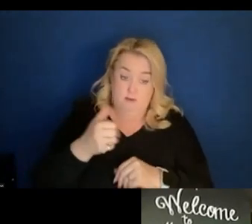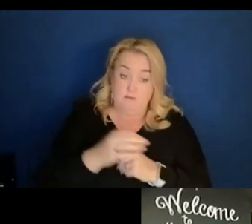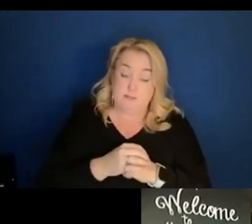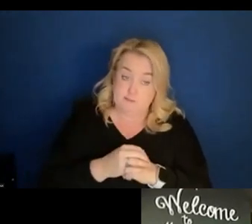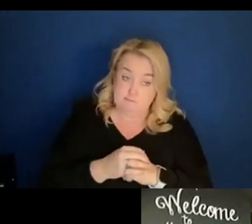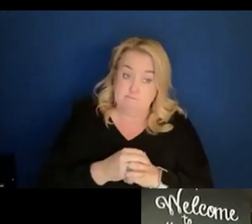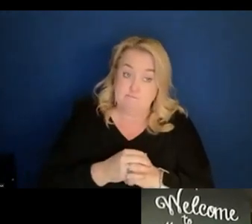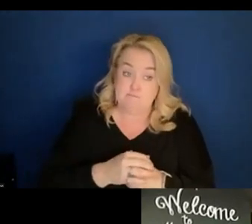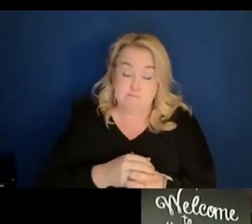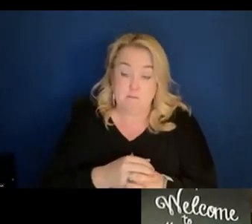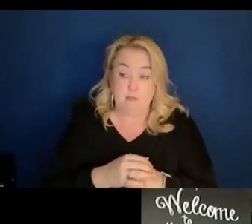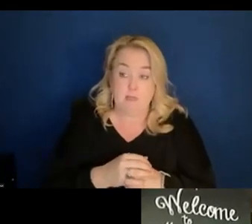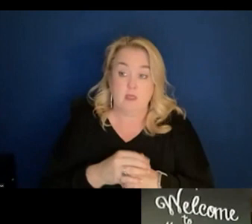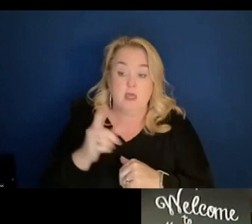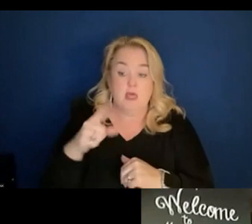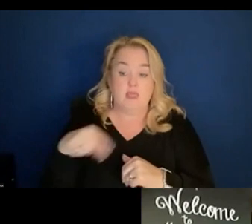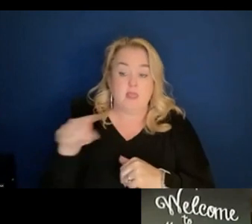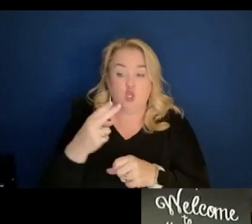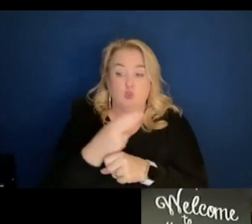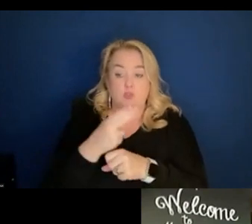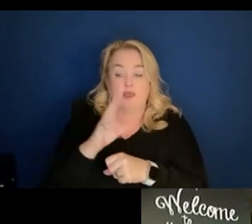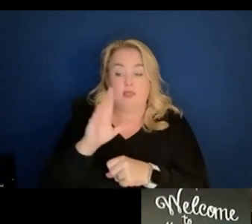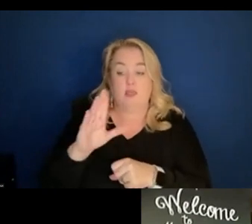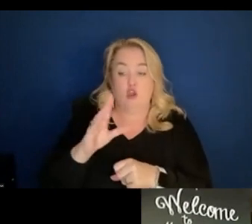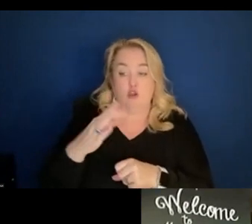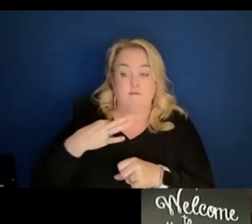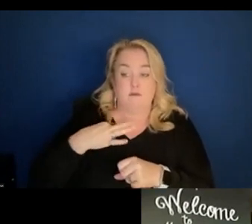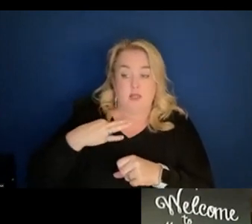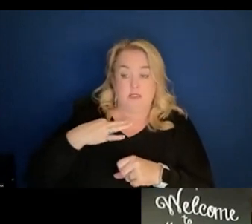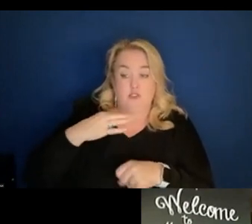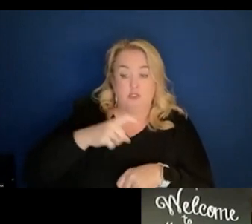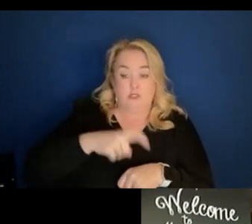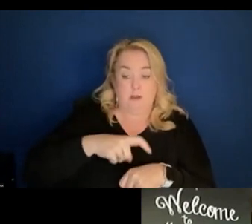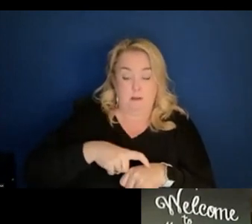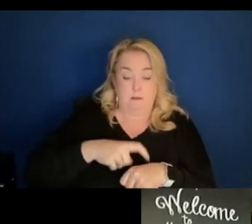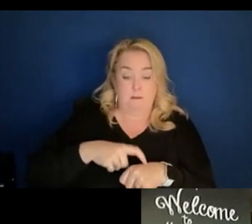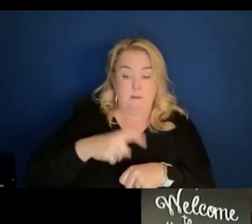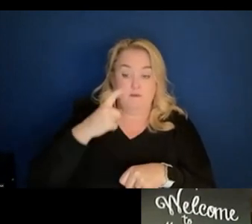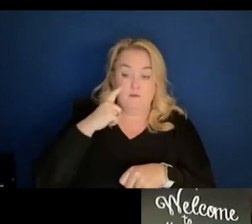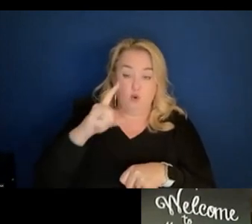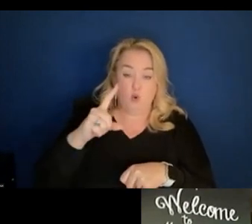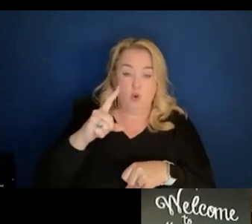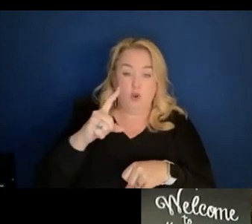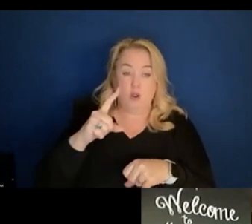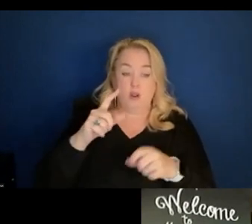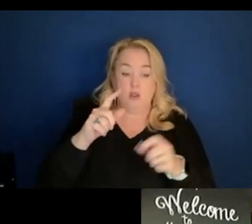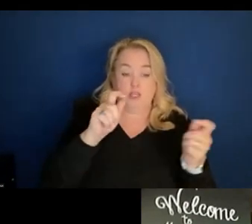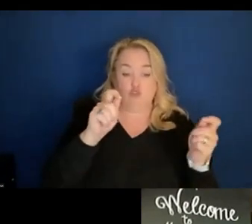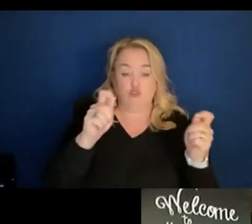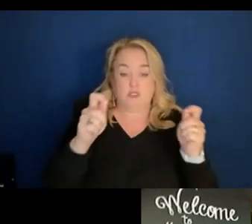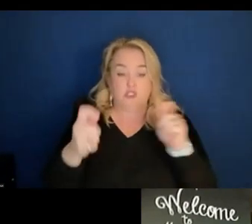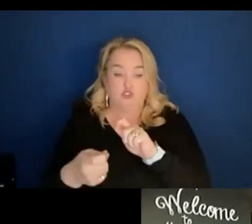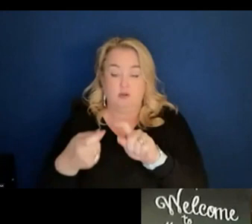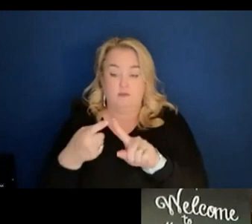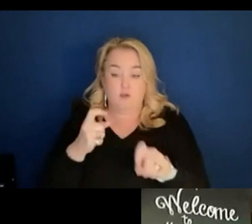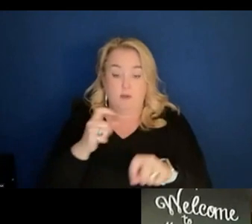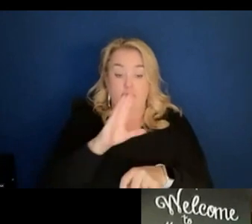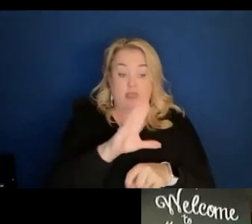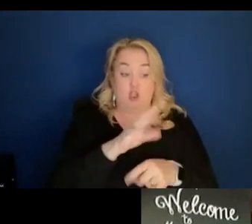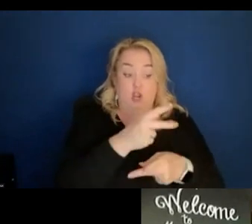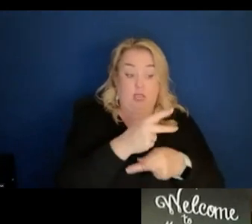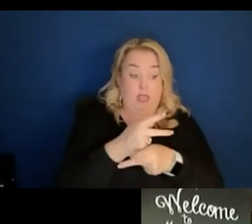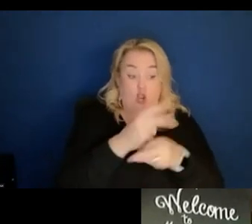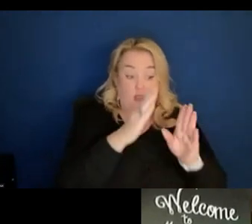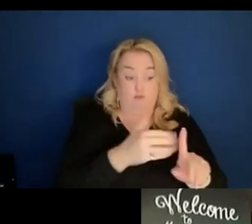themselves. And they're using the volunteering role as a way of emerging from their own caregiving